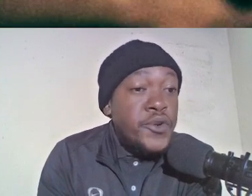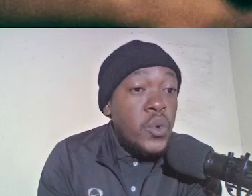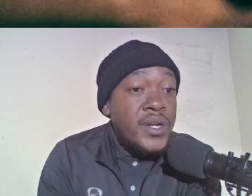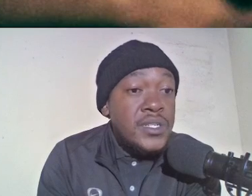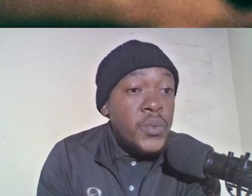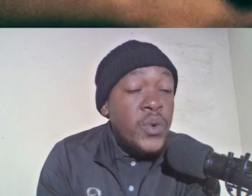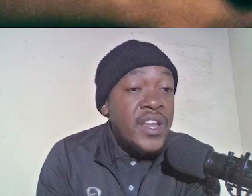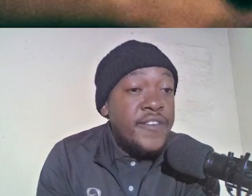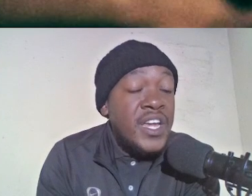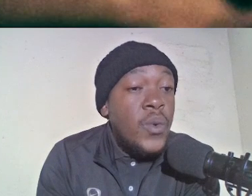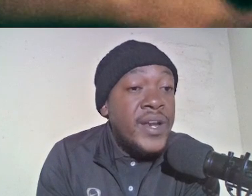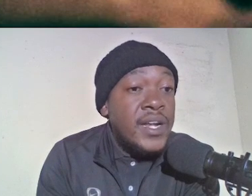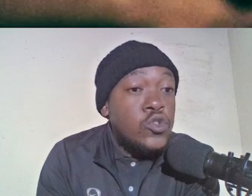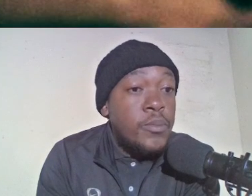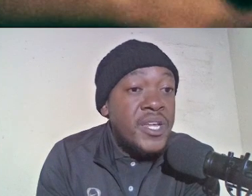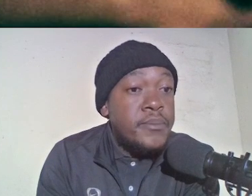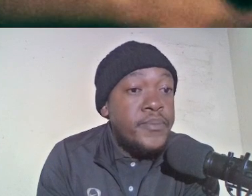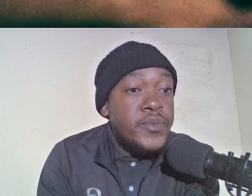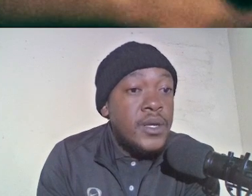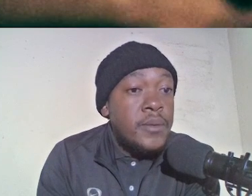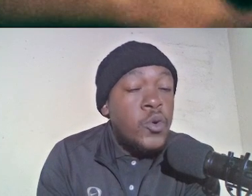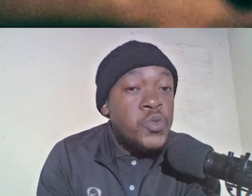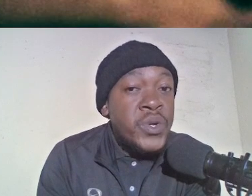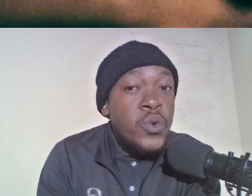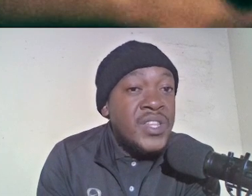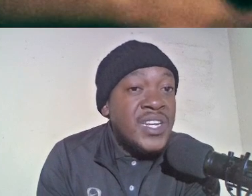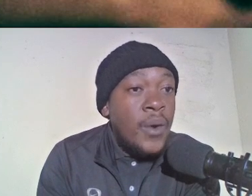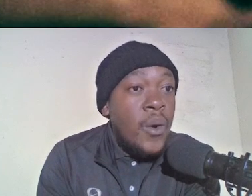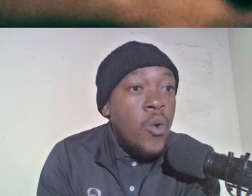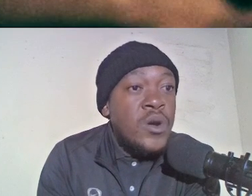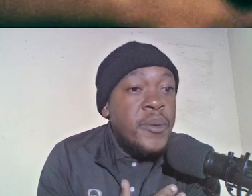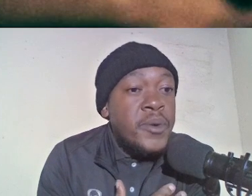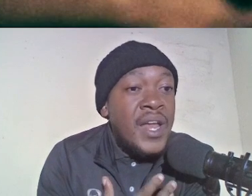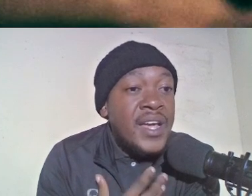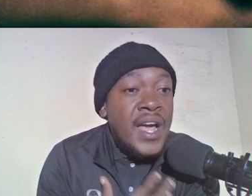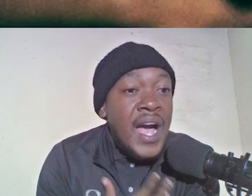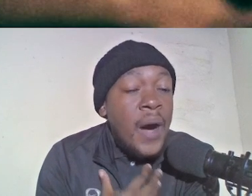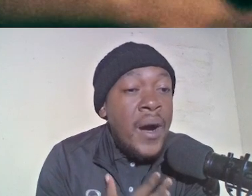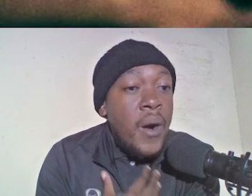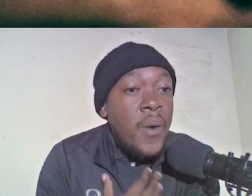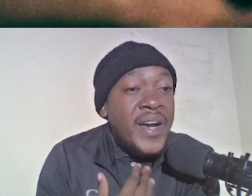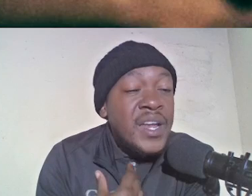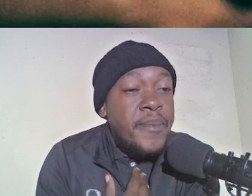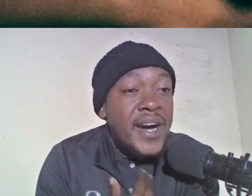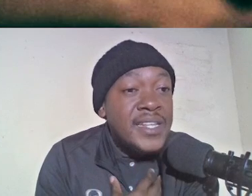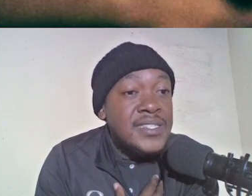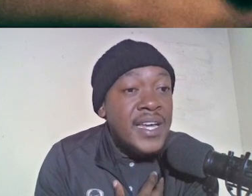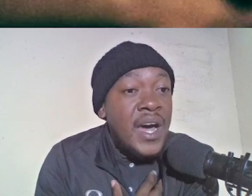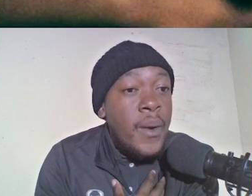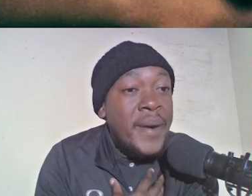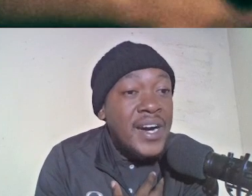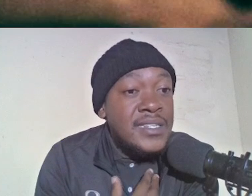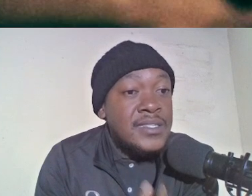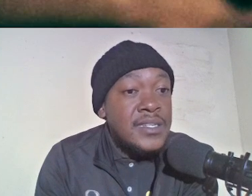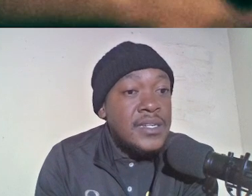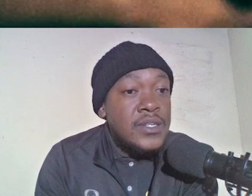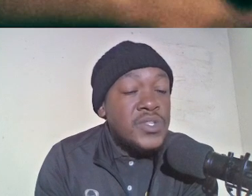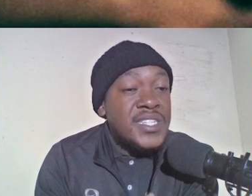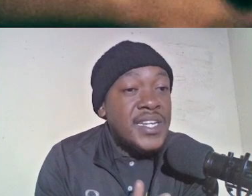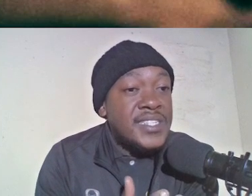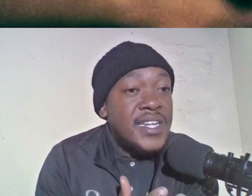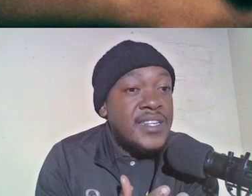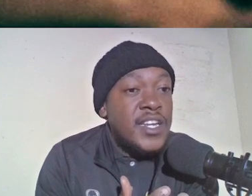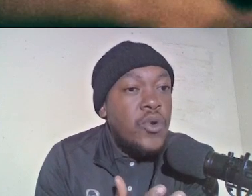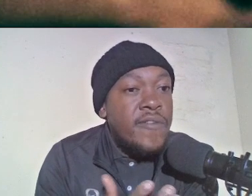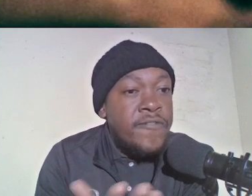Because if we don't, we don't have anyone else to blame. Because we know that our old people, like our grandparents and our parents, to